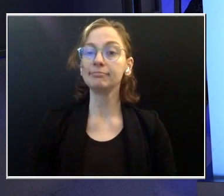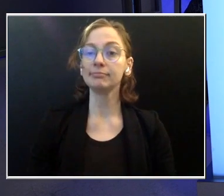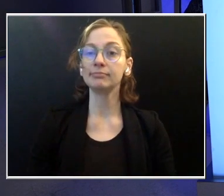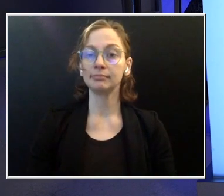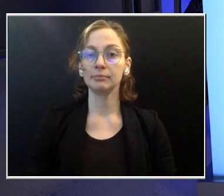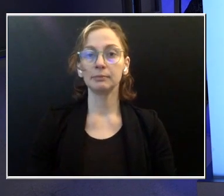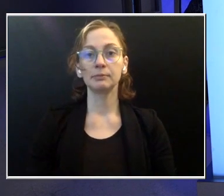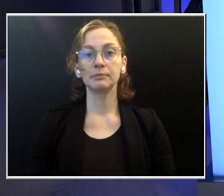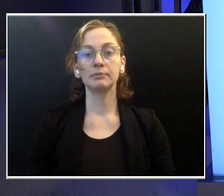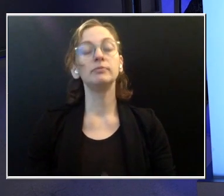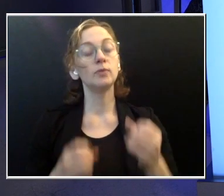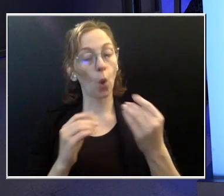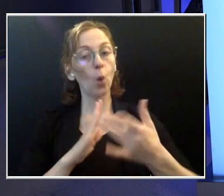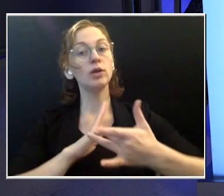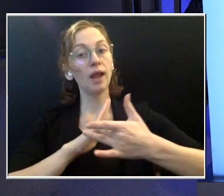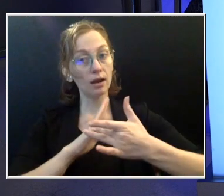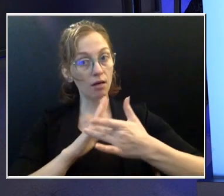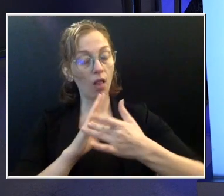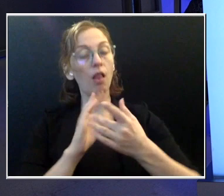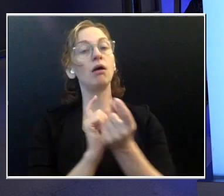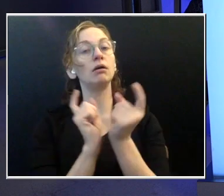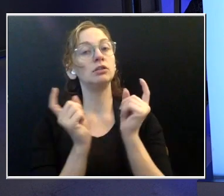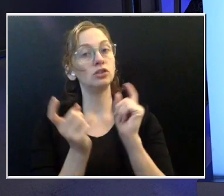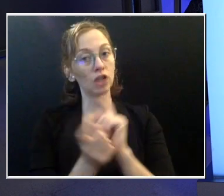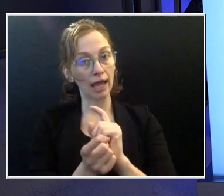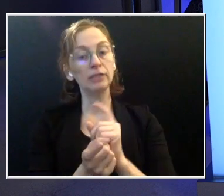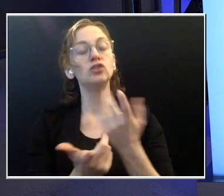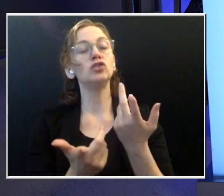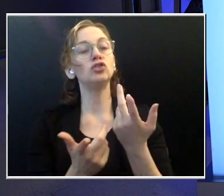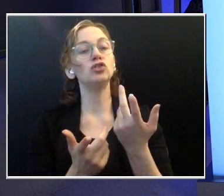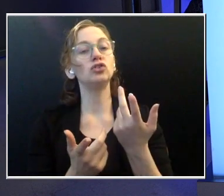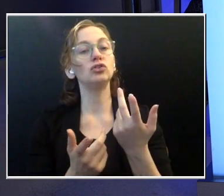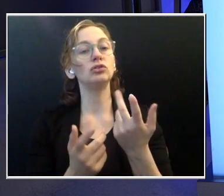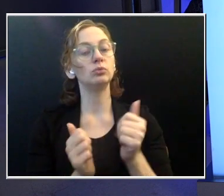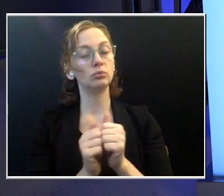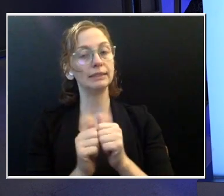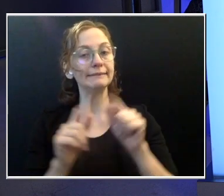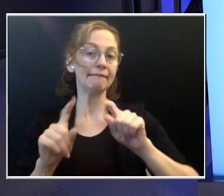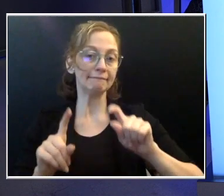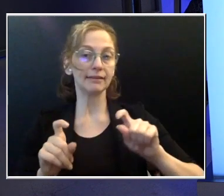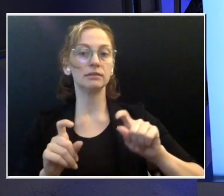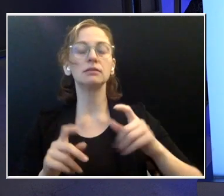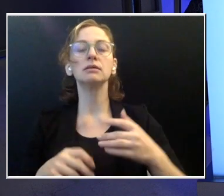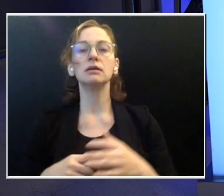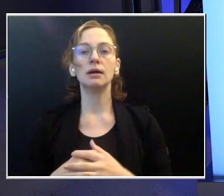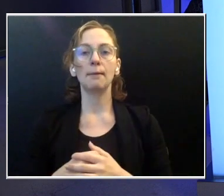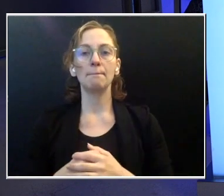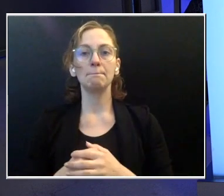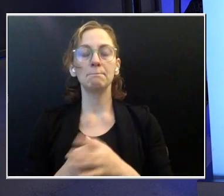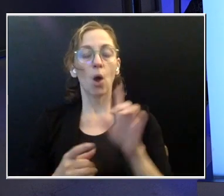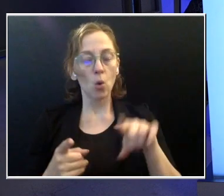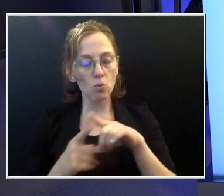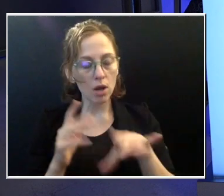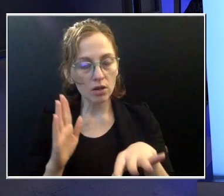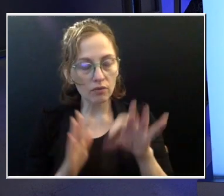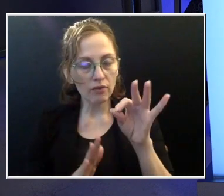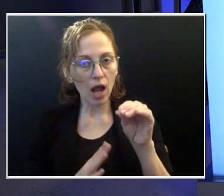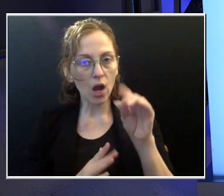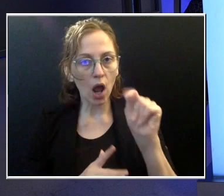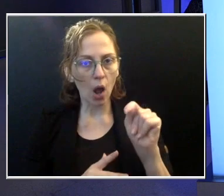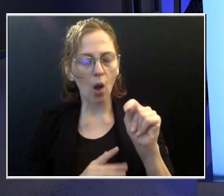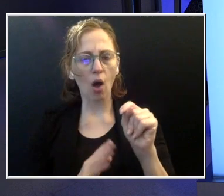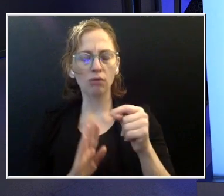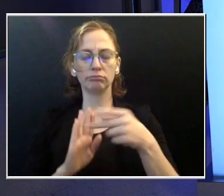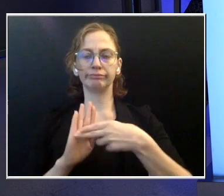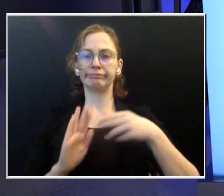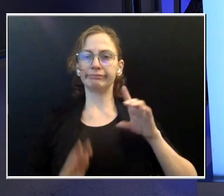the different types of further testing you could do. But what was it like when you heard that you were diagnosed with cancer? What was that like for you?